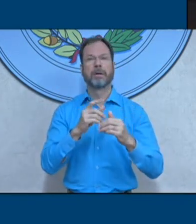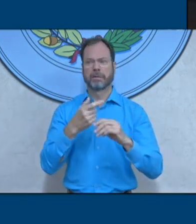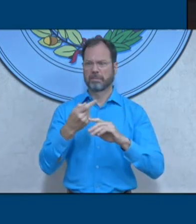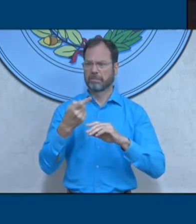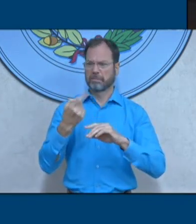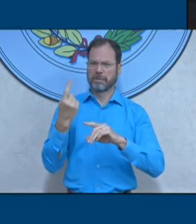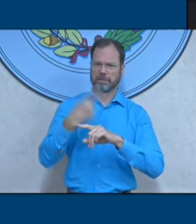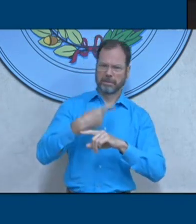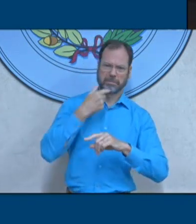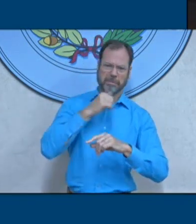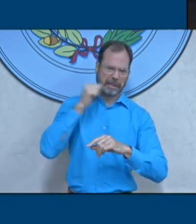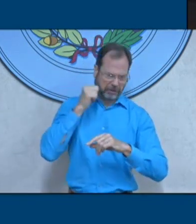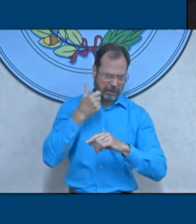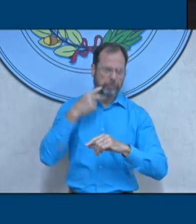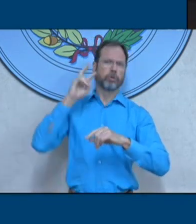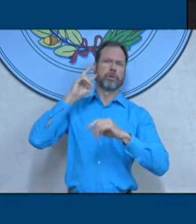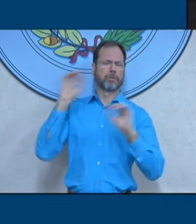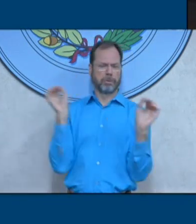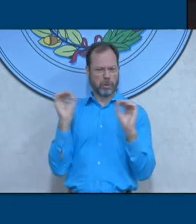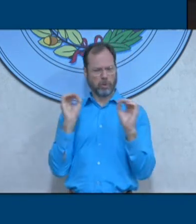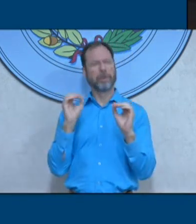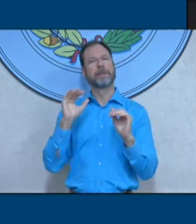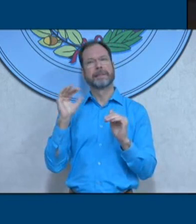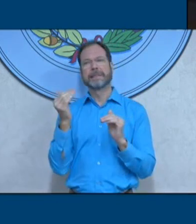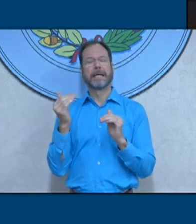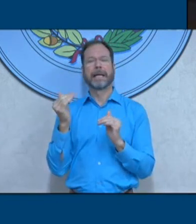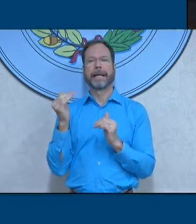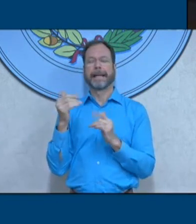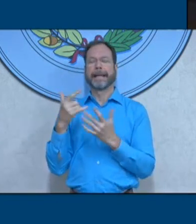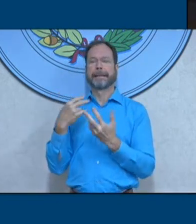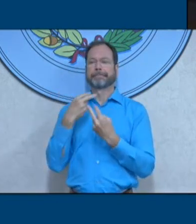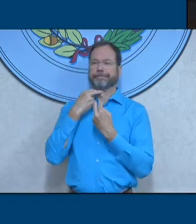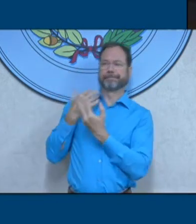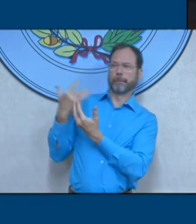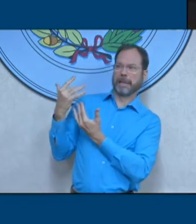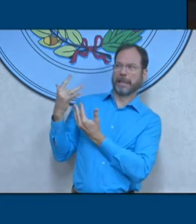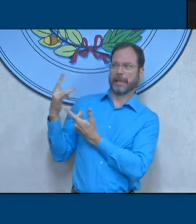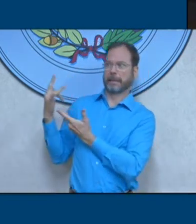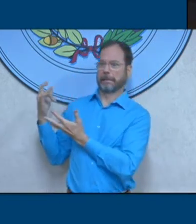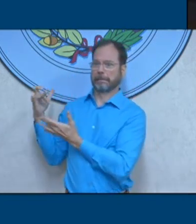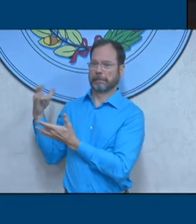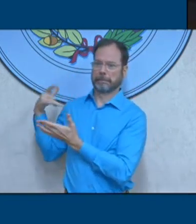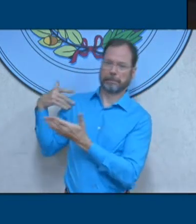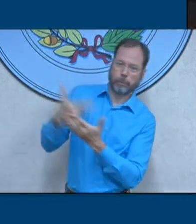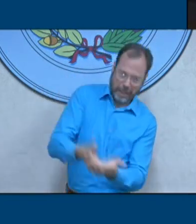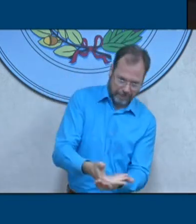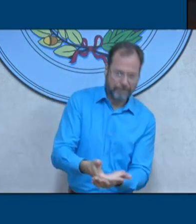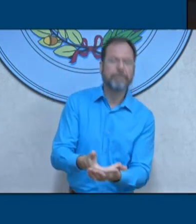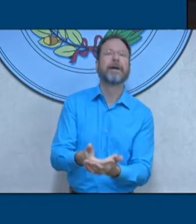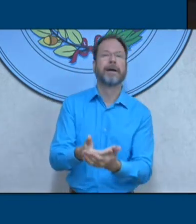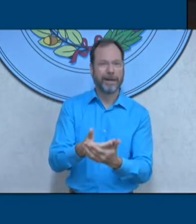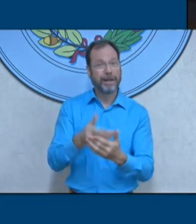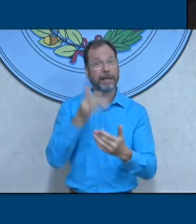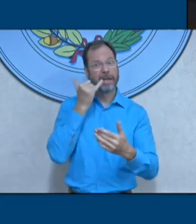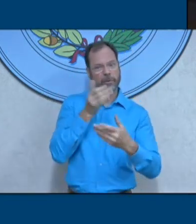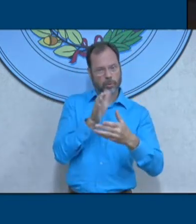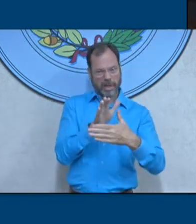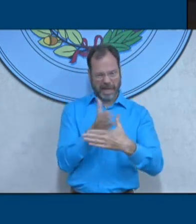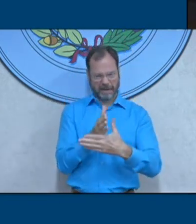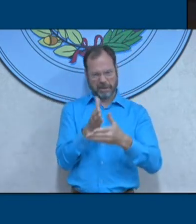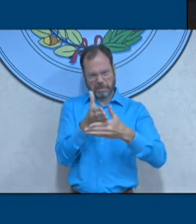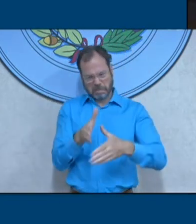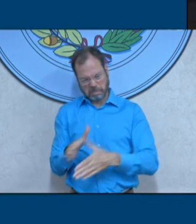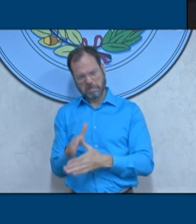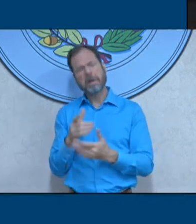2 prior days, and it seems like these numbers were batched together and averaged out. It would average